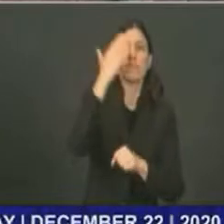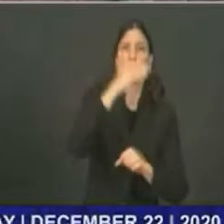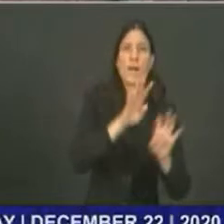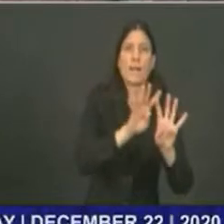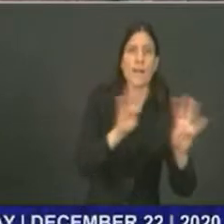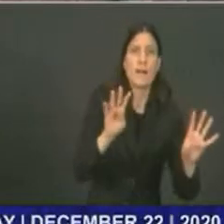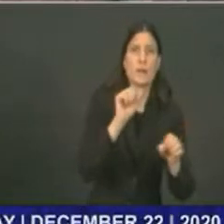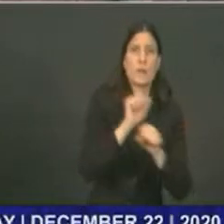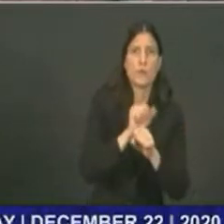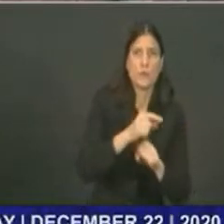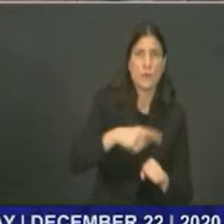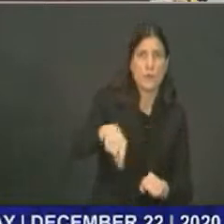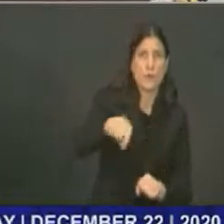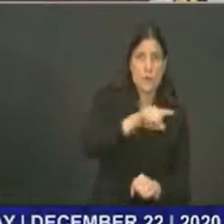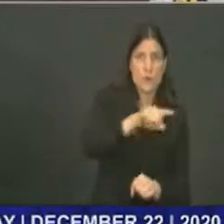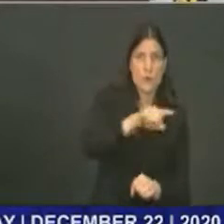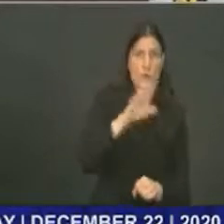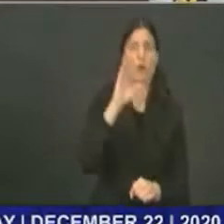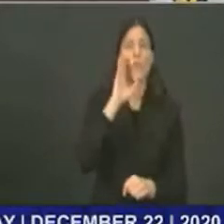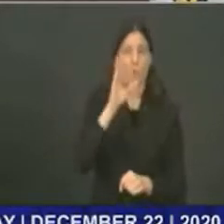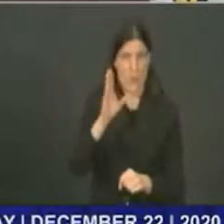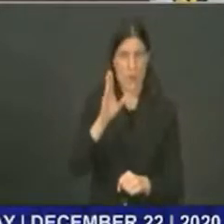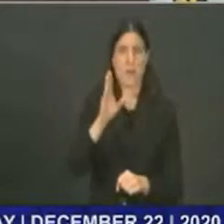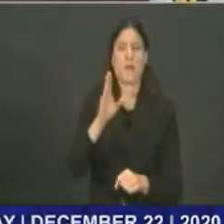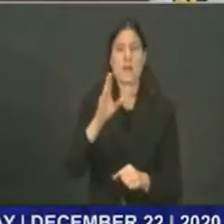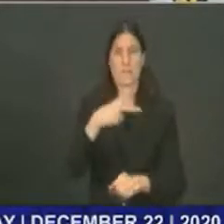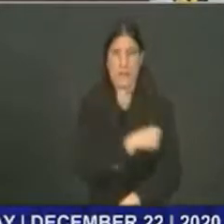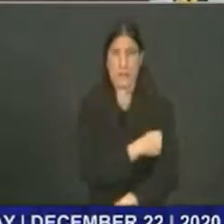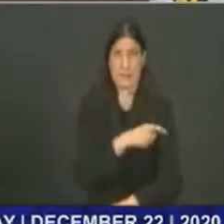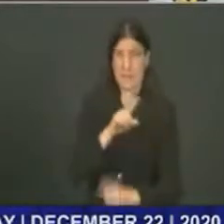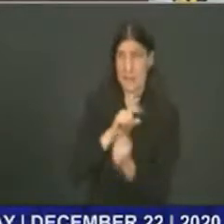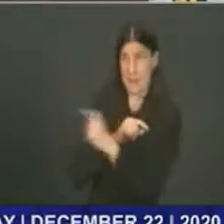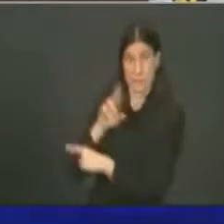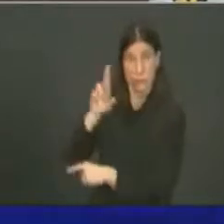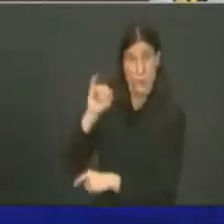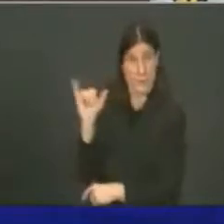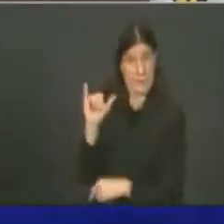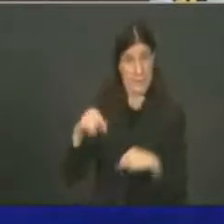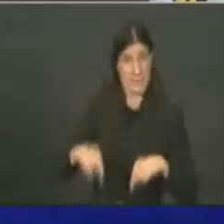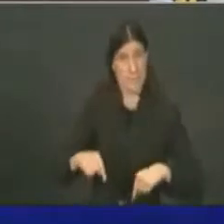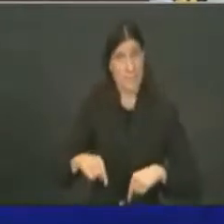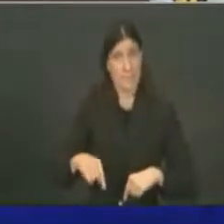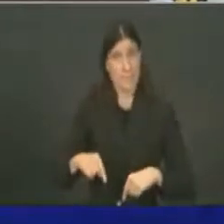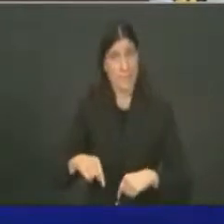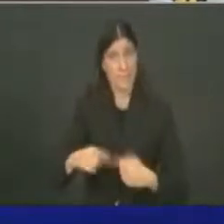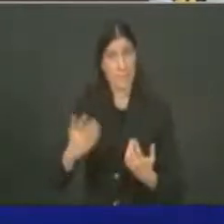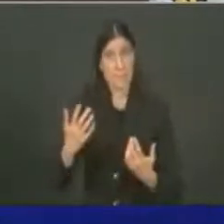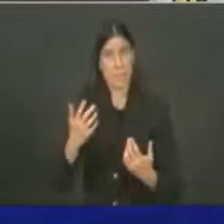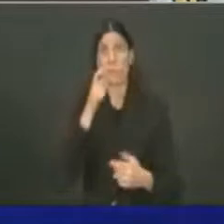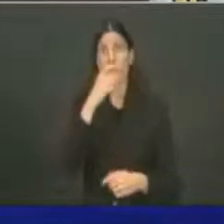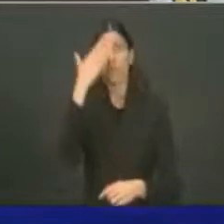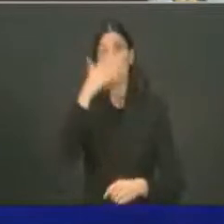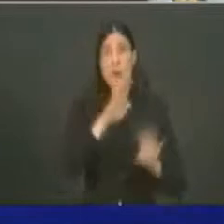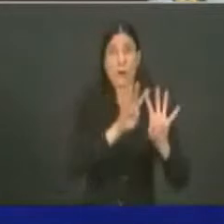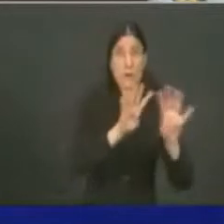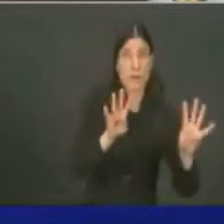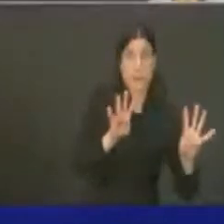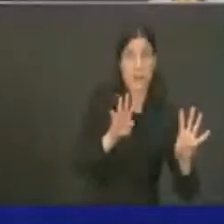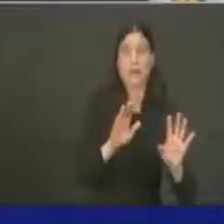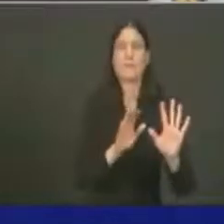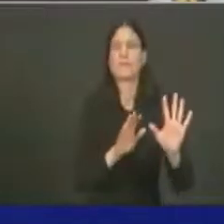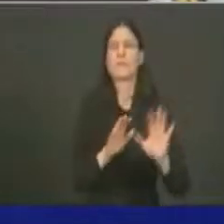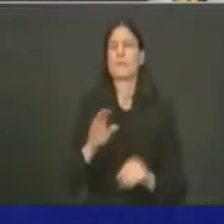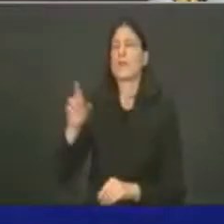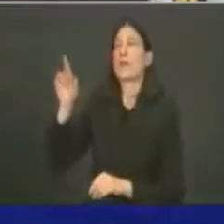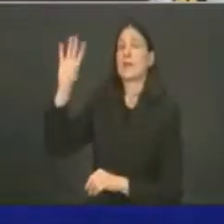follow that? We are taking a few, extra day or two to assess what CDC